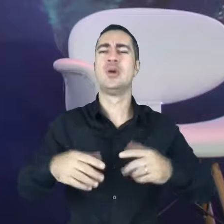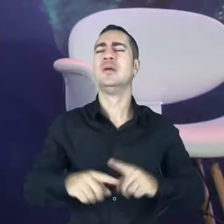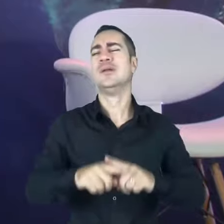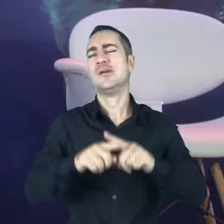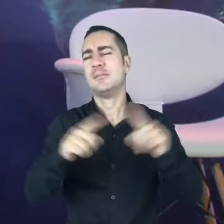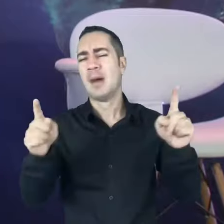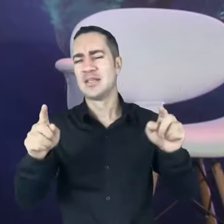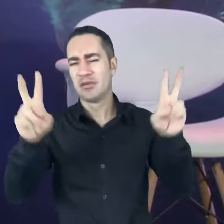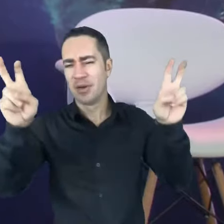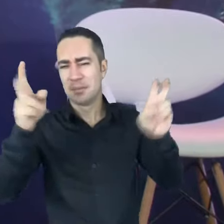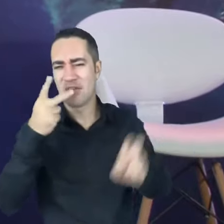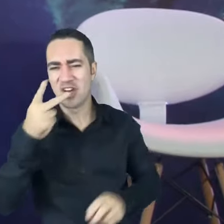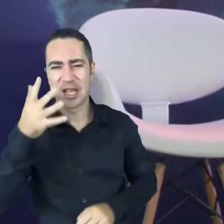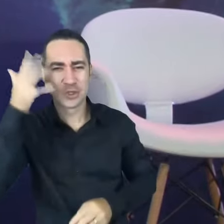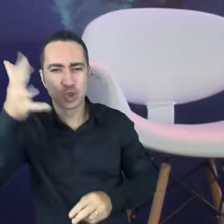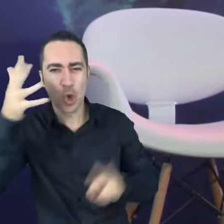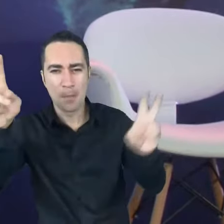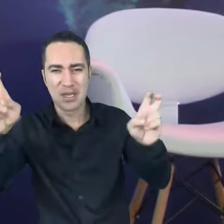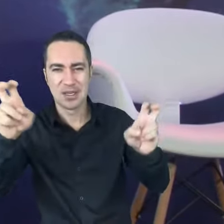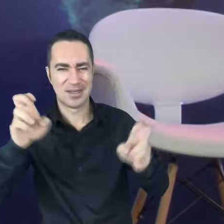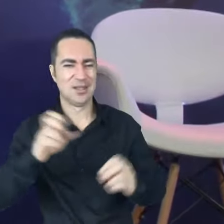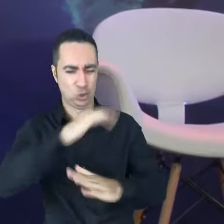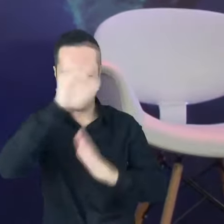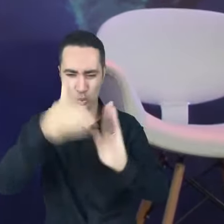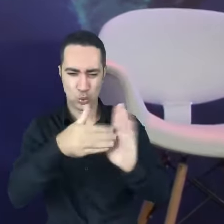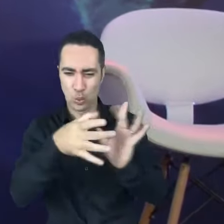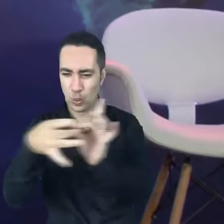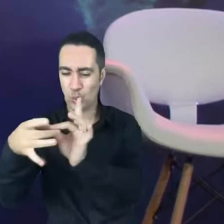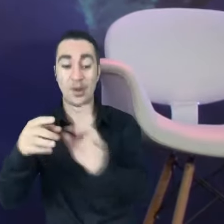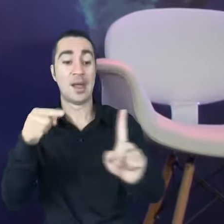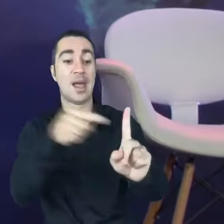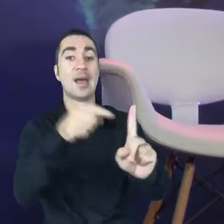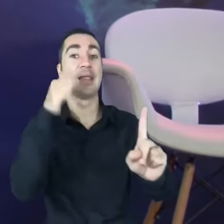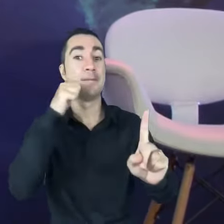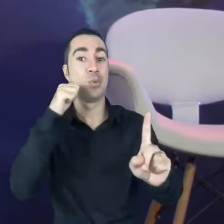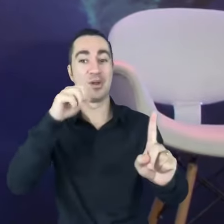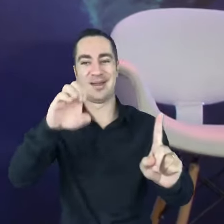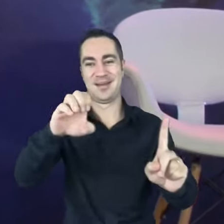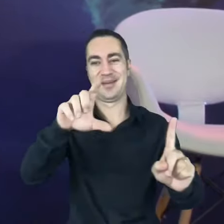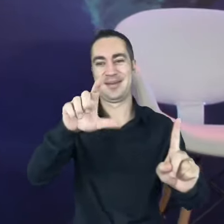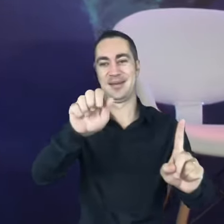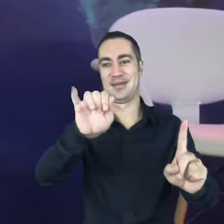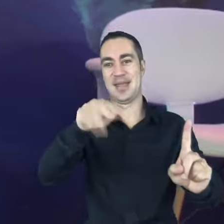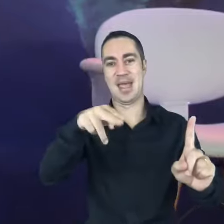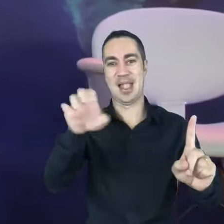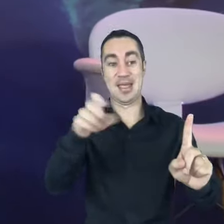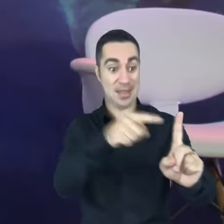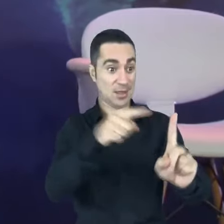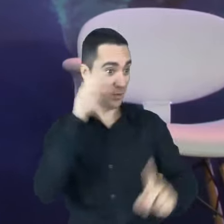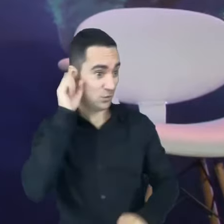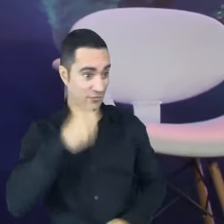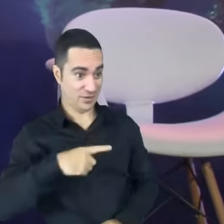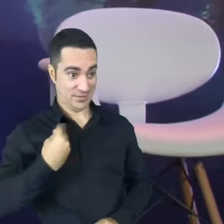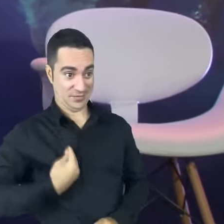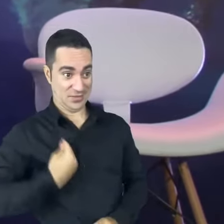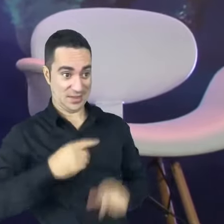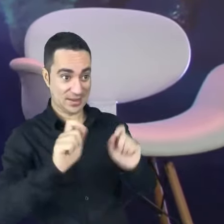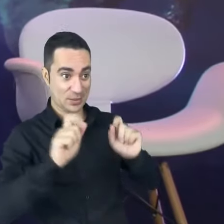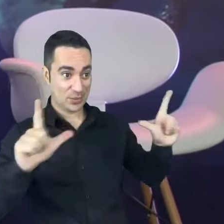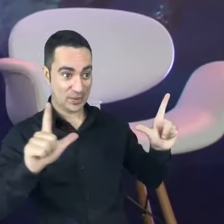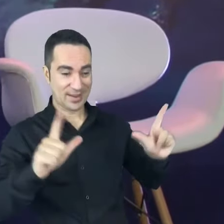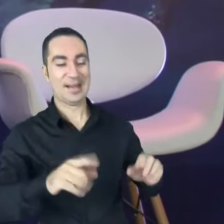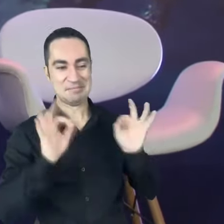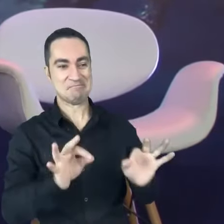will welcome Elaine. Elaine, can you hear us? Are you with us? Oh, wow. She is really in